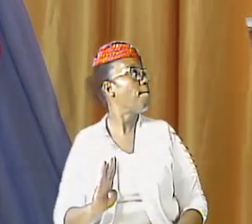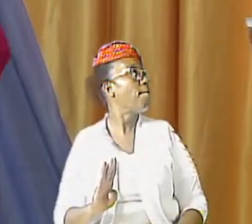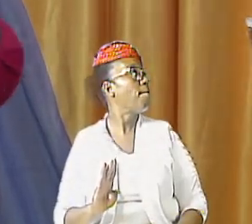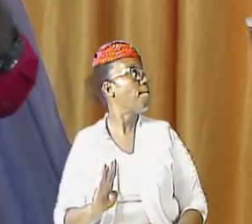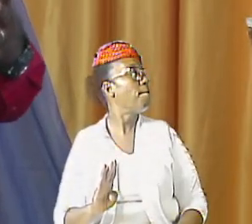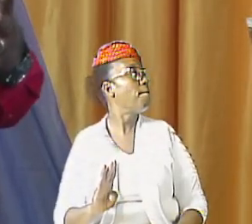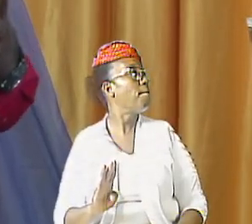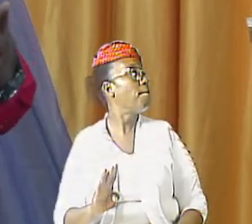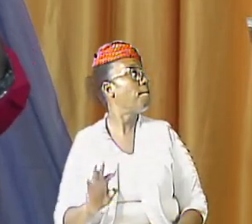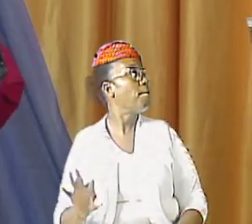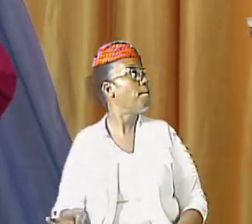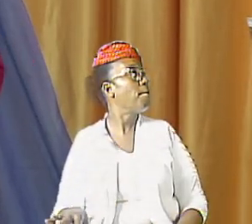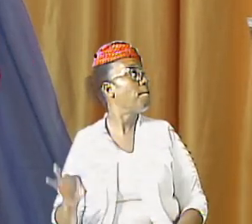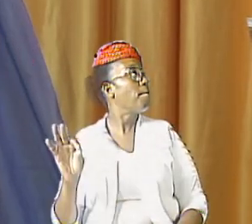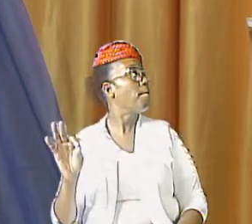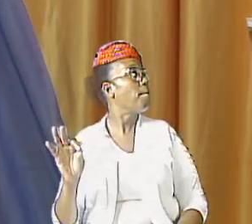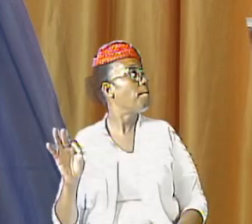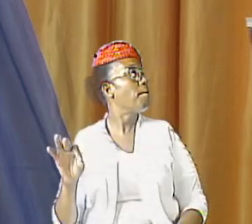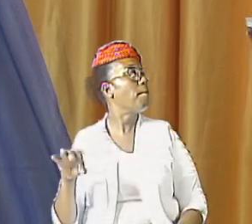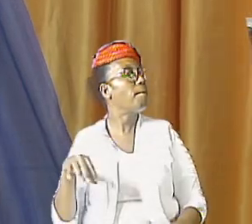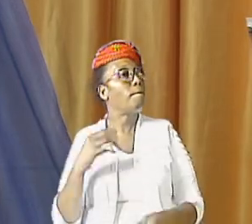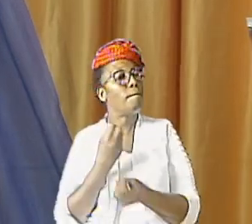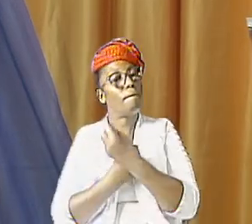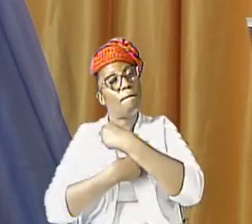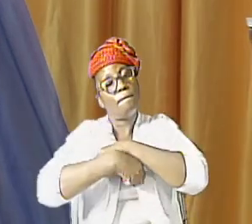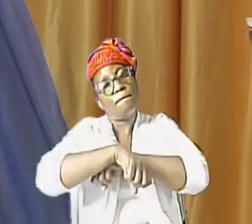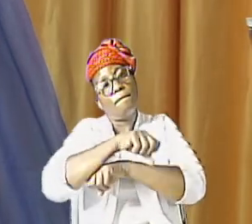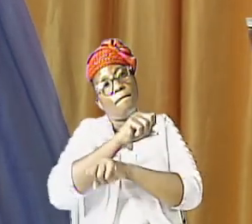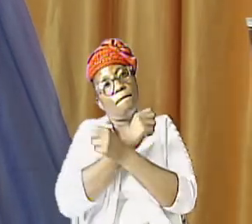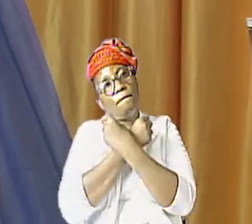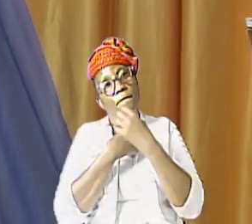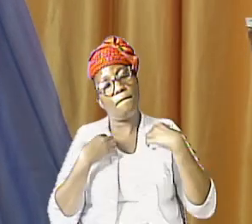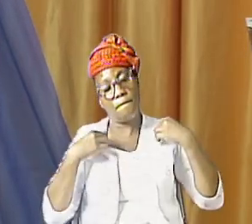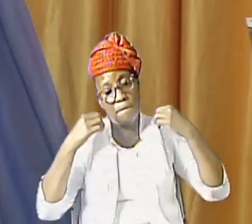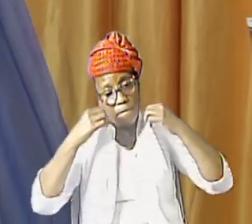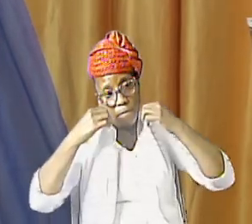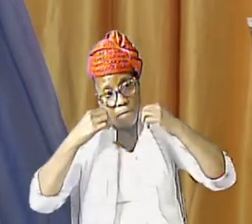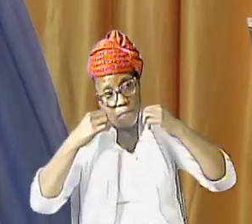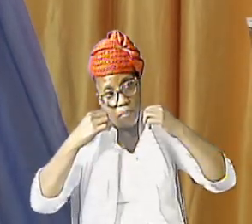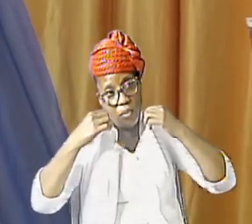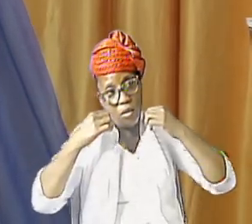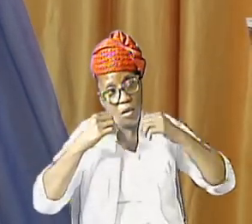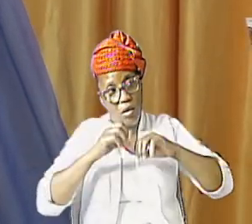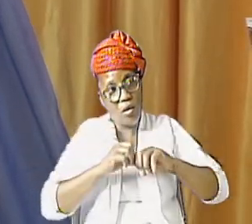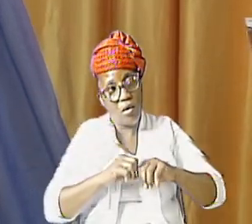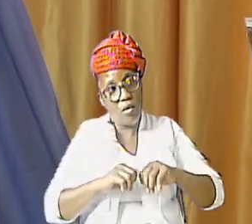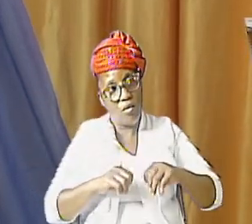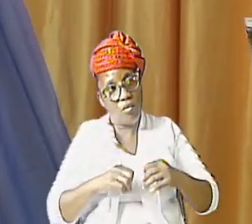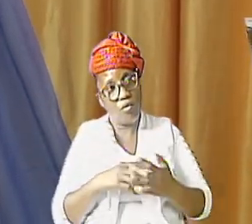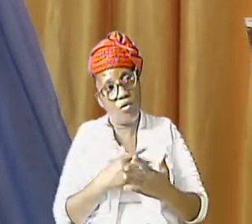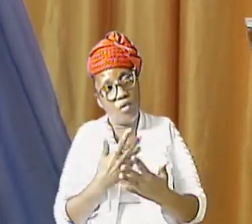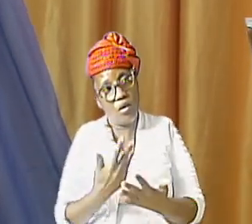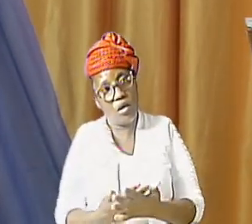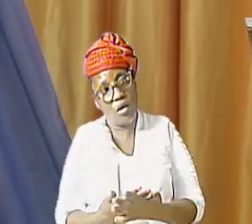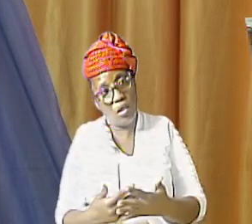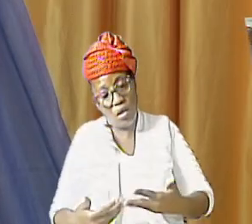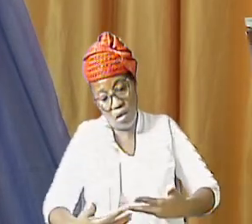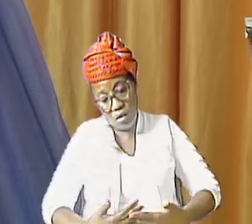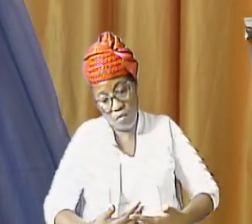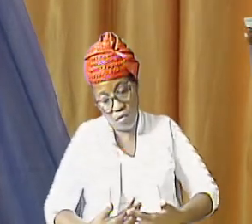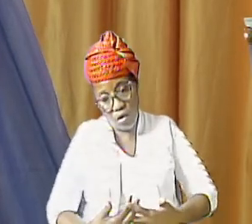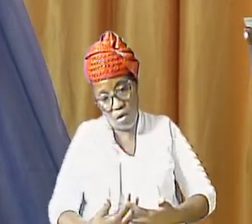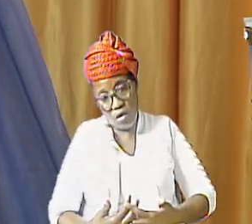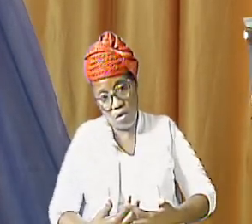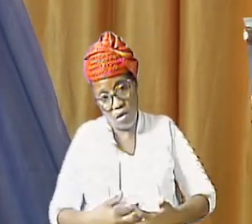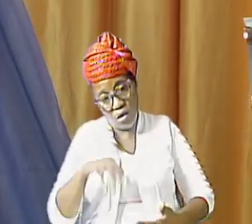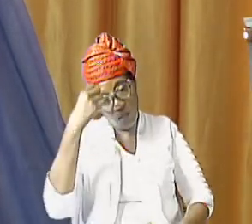The angel said, "You'll find him wrapped in swaddling clothes, lying in a manger." And can you imagine that